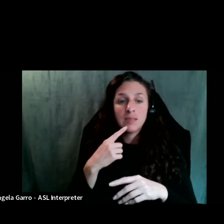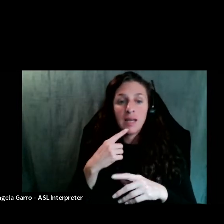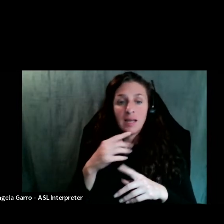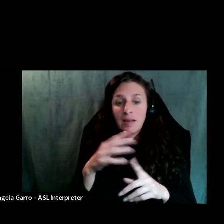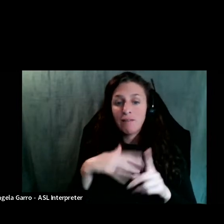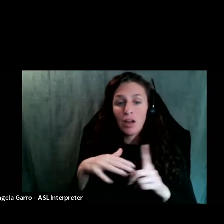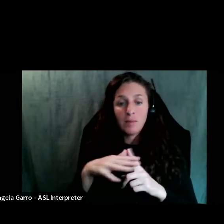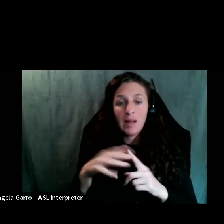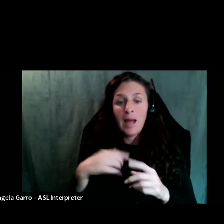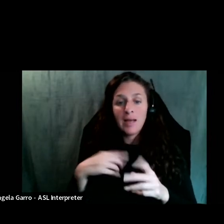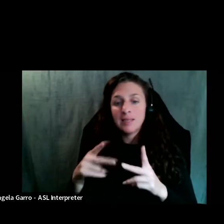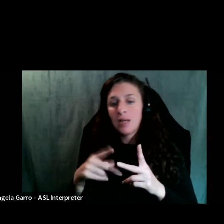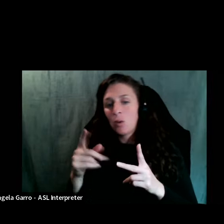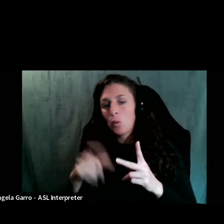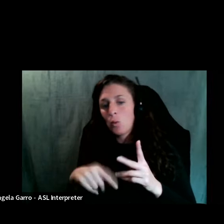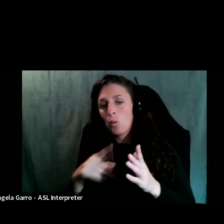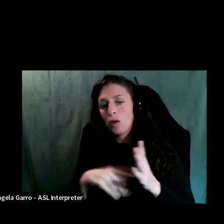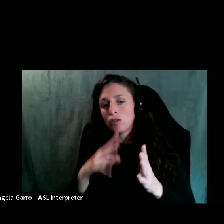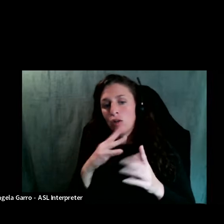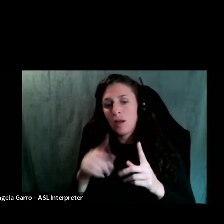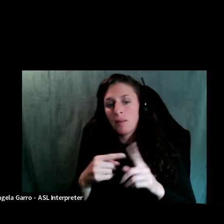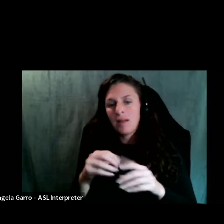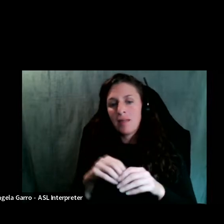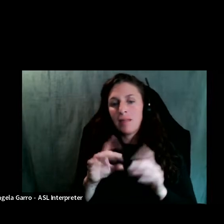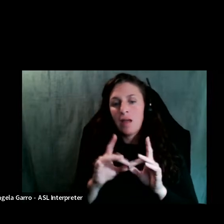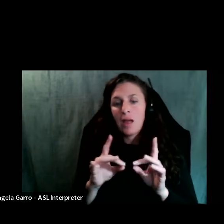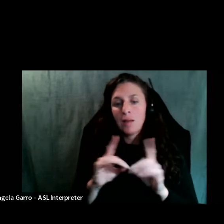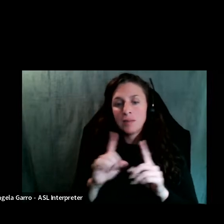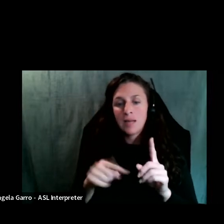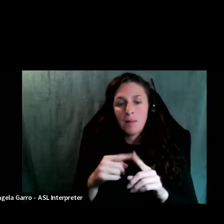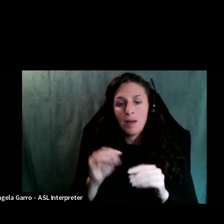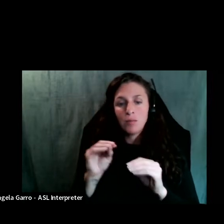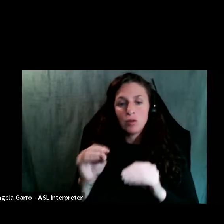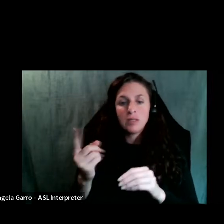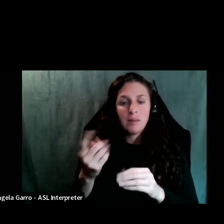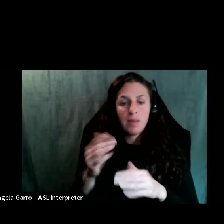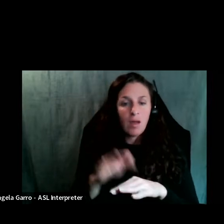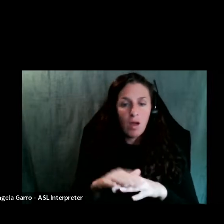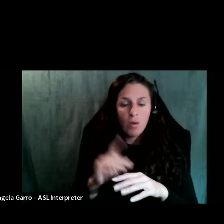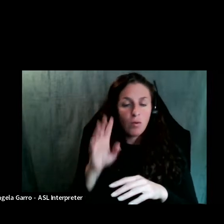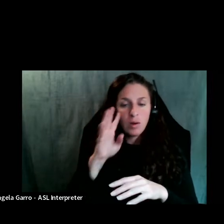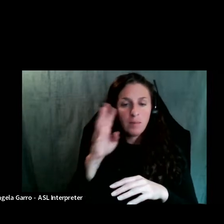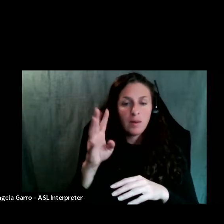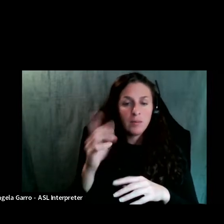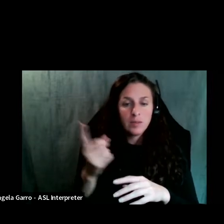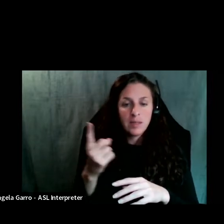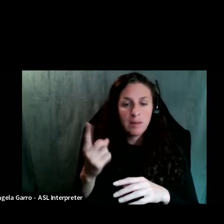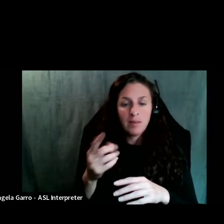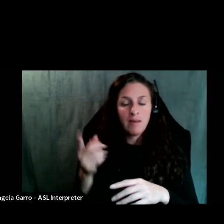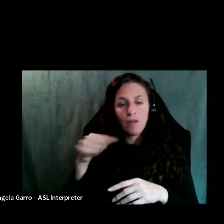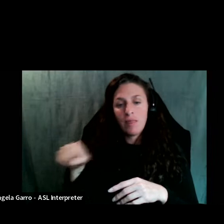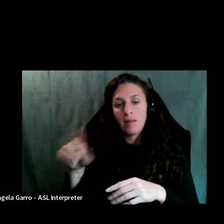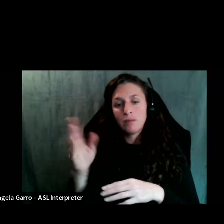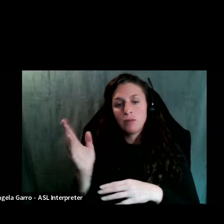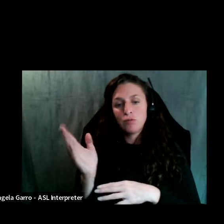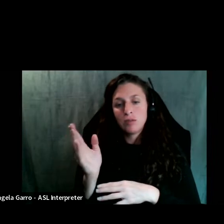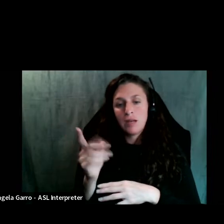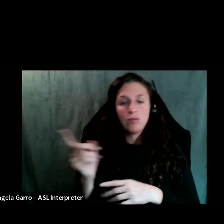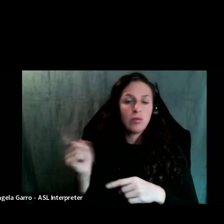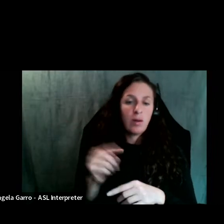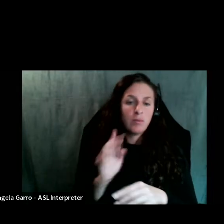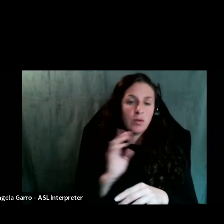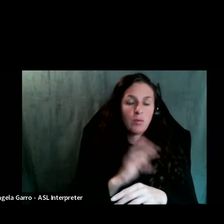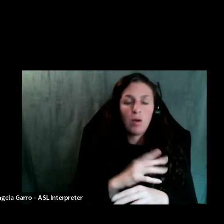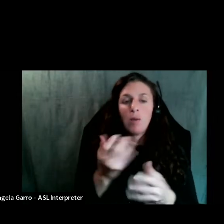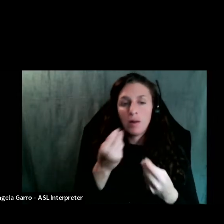going to second what was talked about in the comments about putting something on or coming up with something for them to present, or at least come to the board. So I want to let